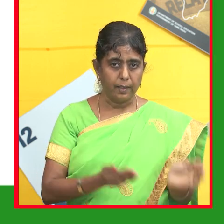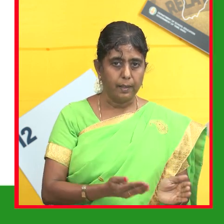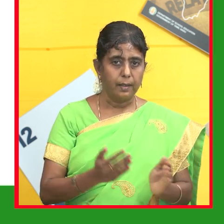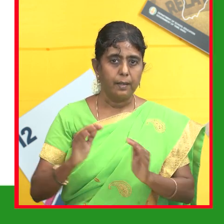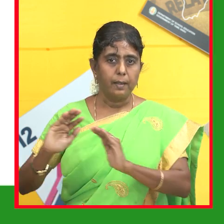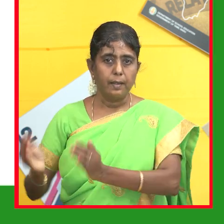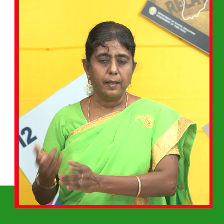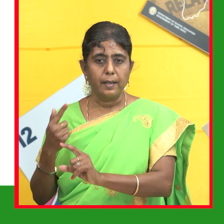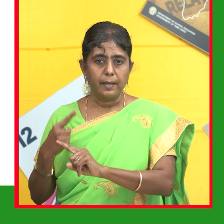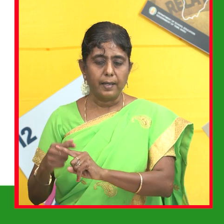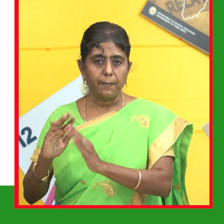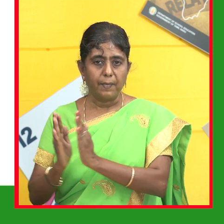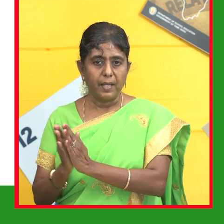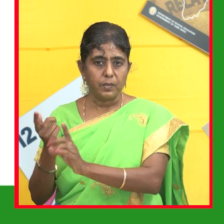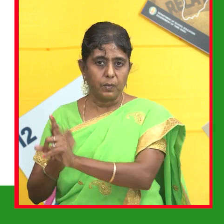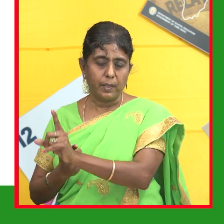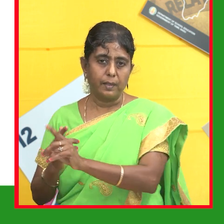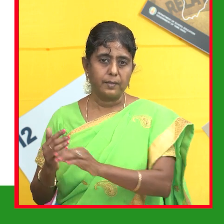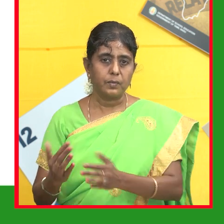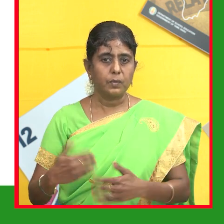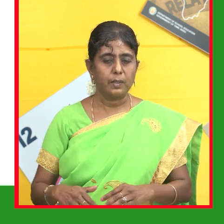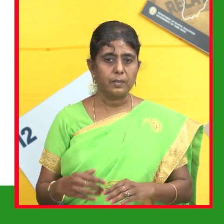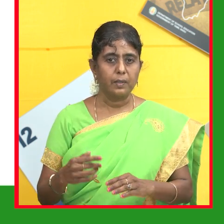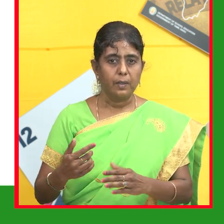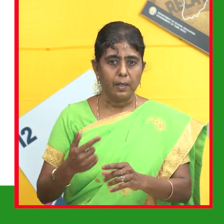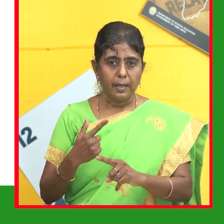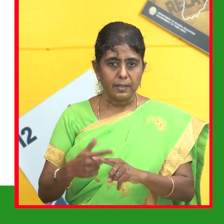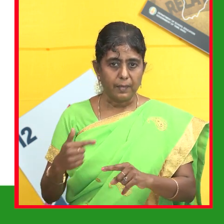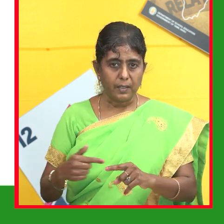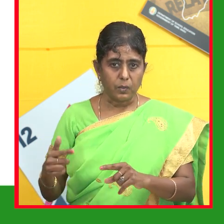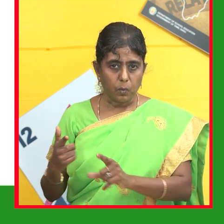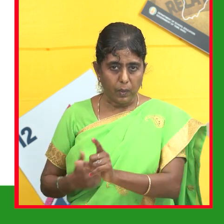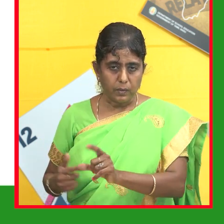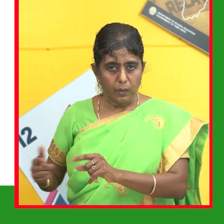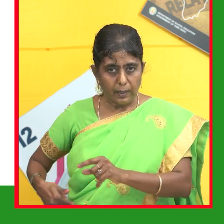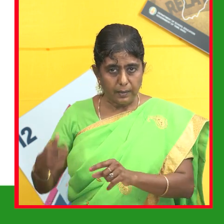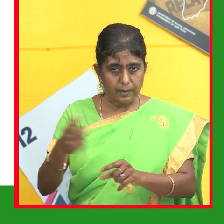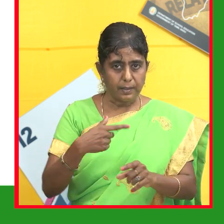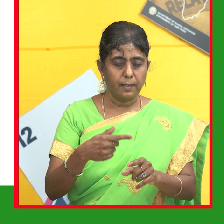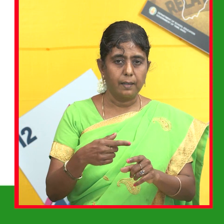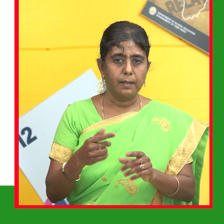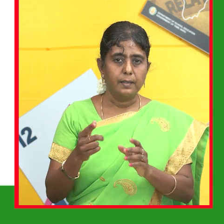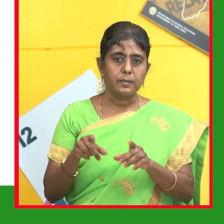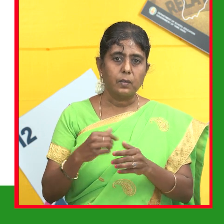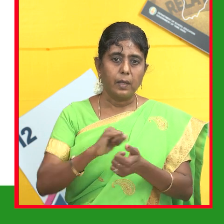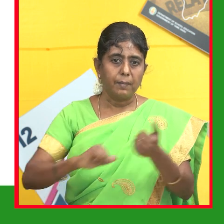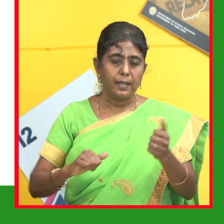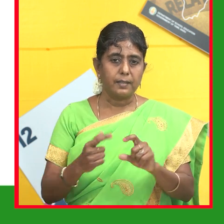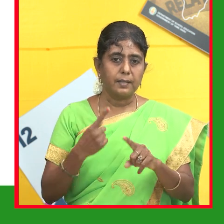divided by x minus y. Now we automatically you can say that x minus y can be cancelled. So